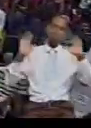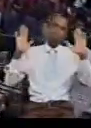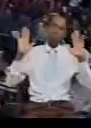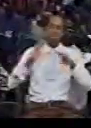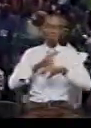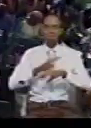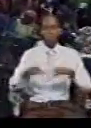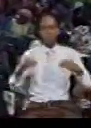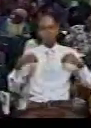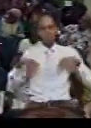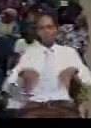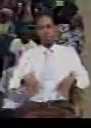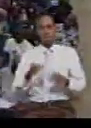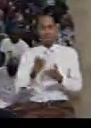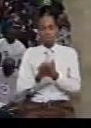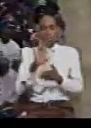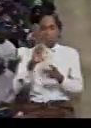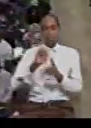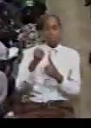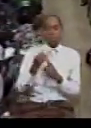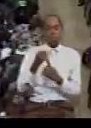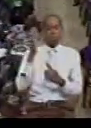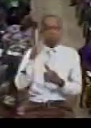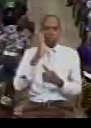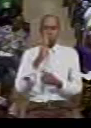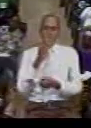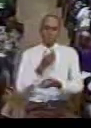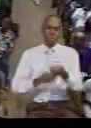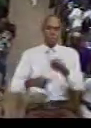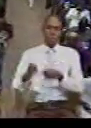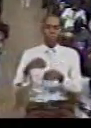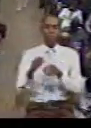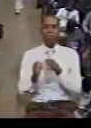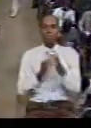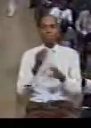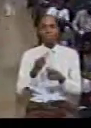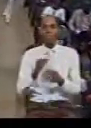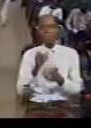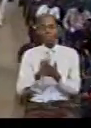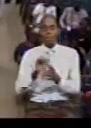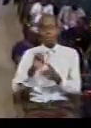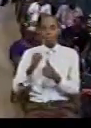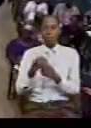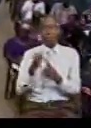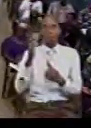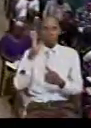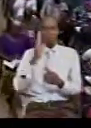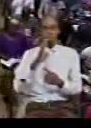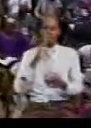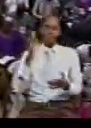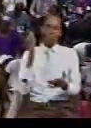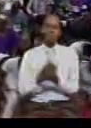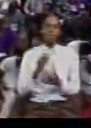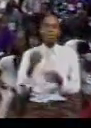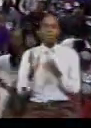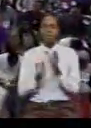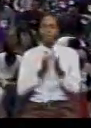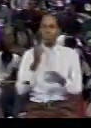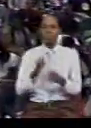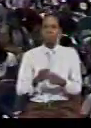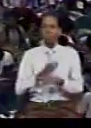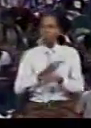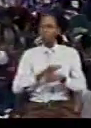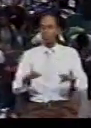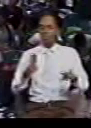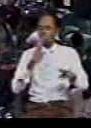be reversed. Don't give up. That situation is going to stop. Don't give up. All those things that